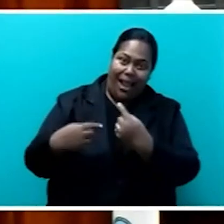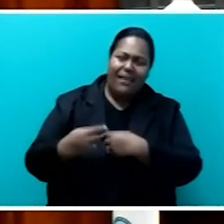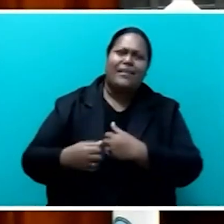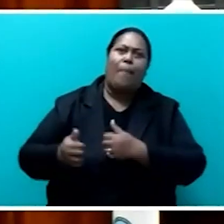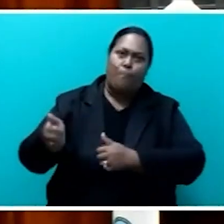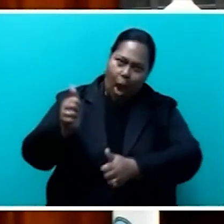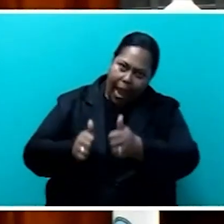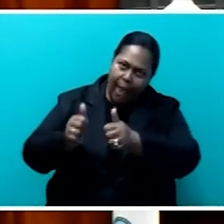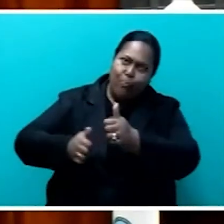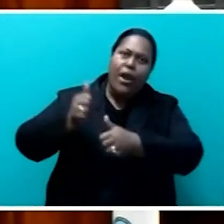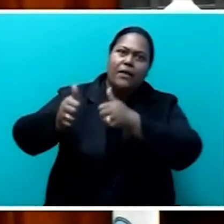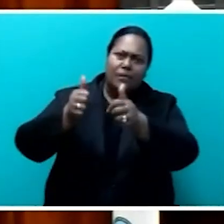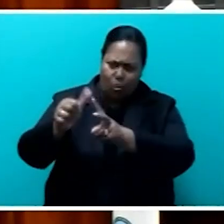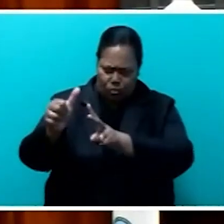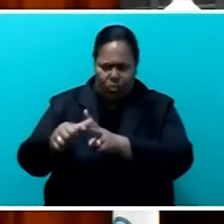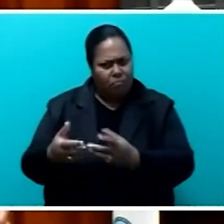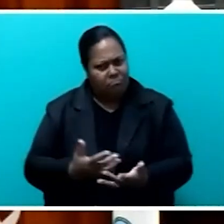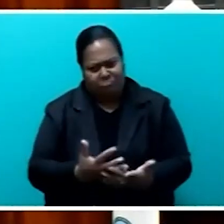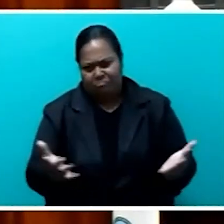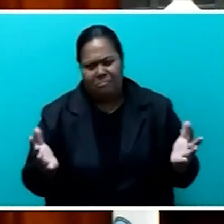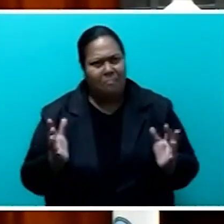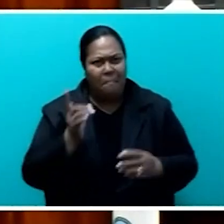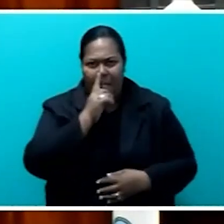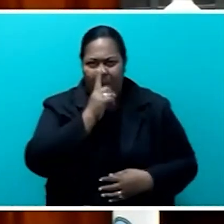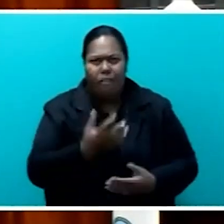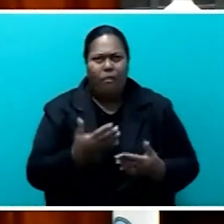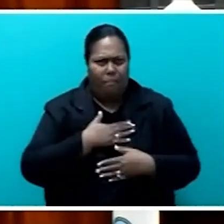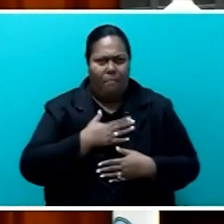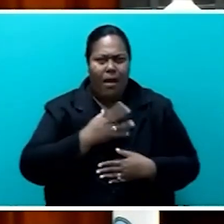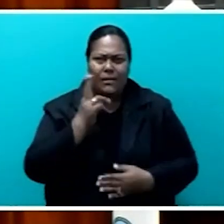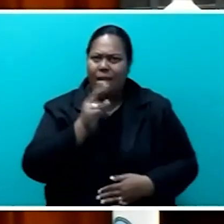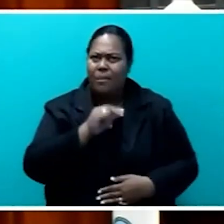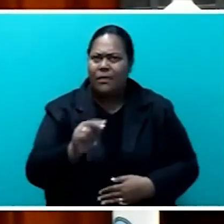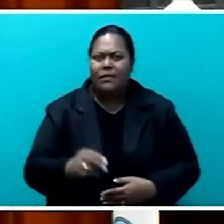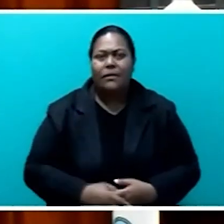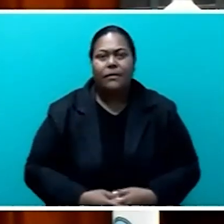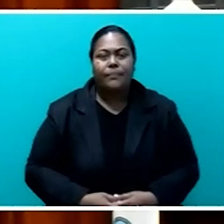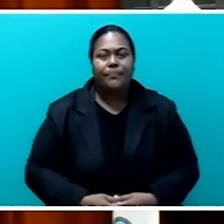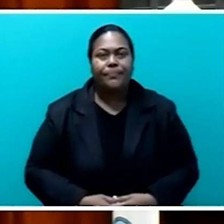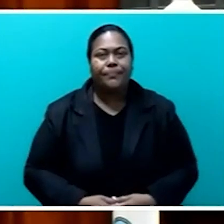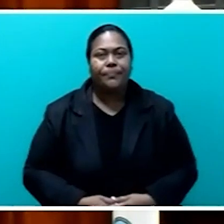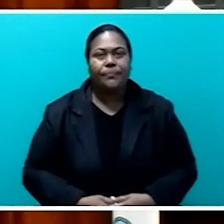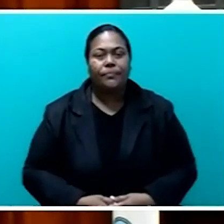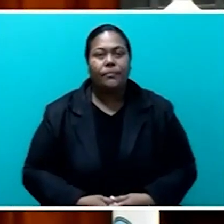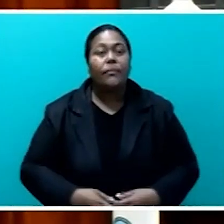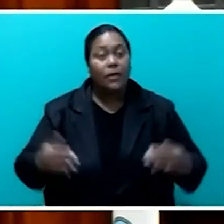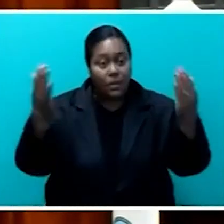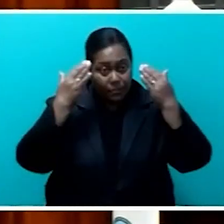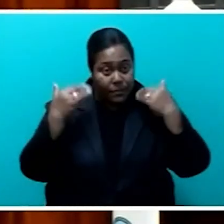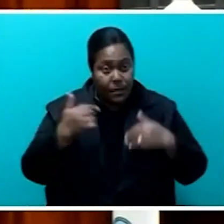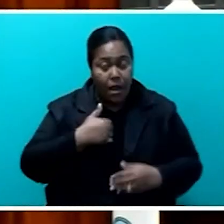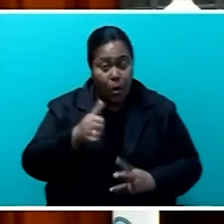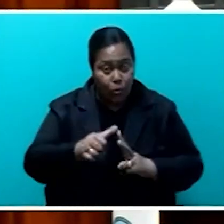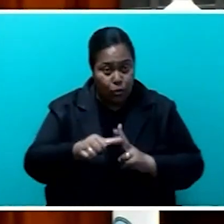had come from the members of the public on my statement. Mr. Speaker, sir, I would like to take advantage